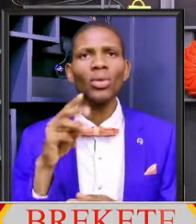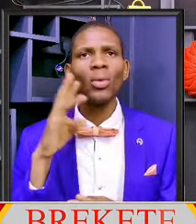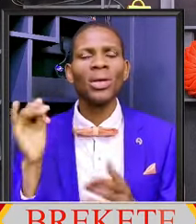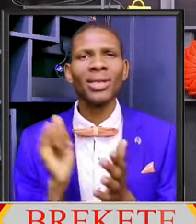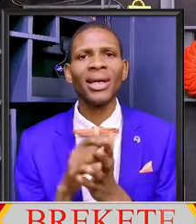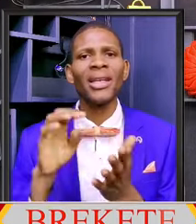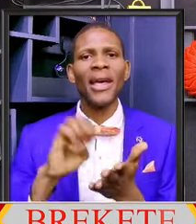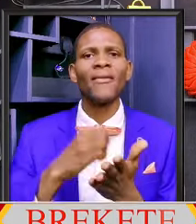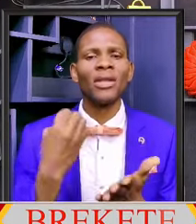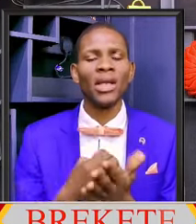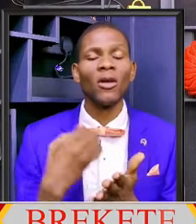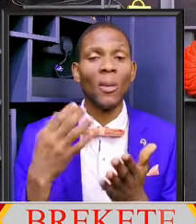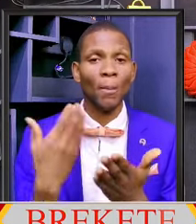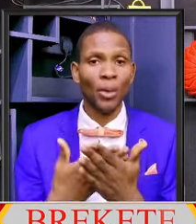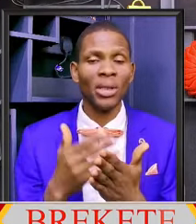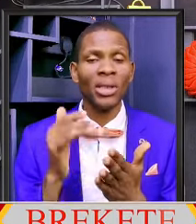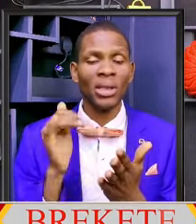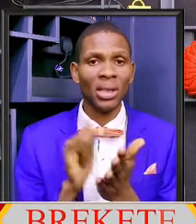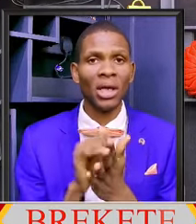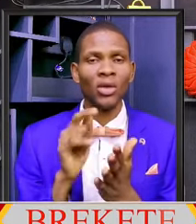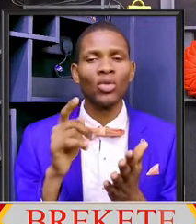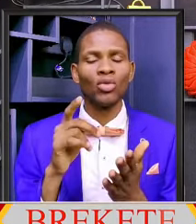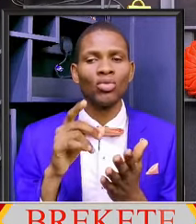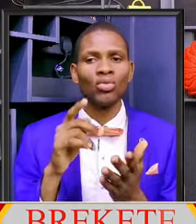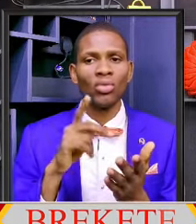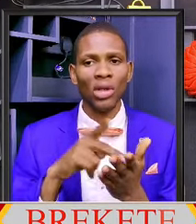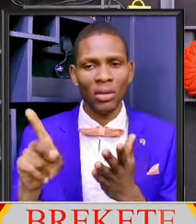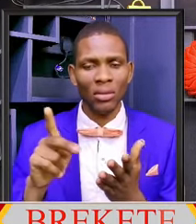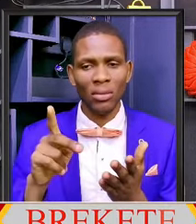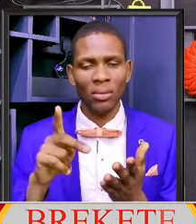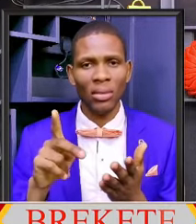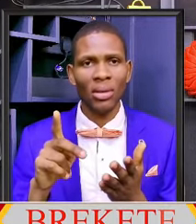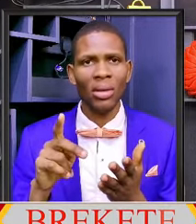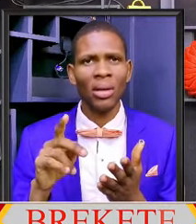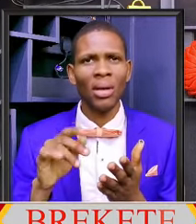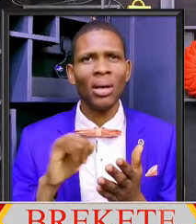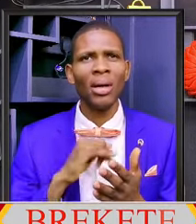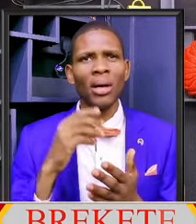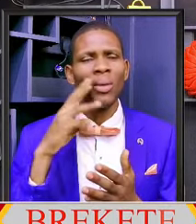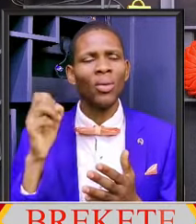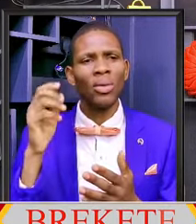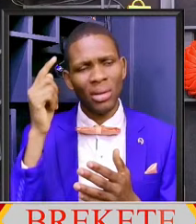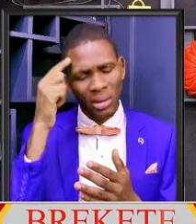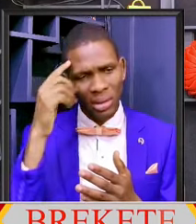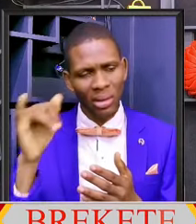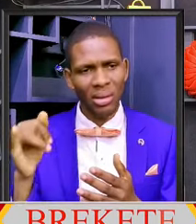the evidence of the money where you talk, say you. I was thinking that